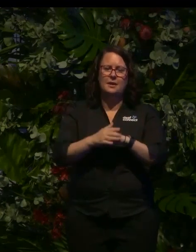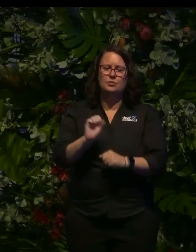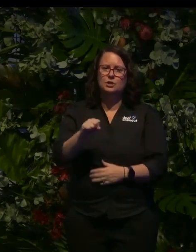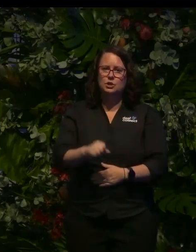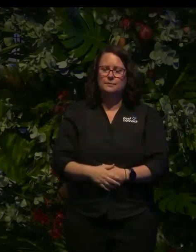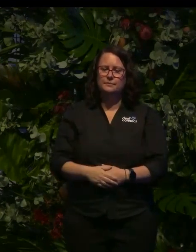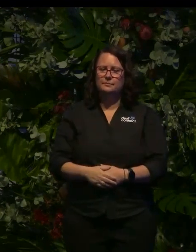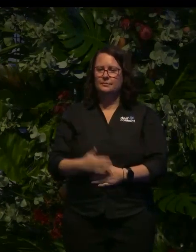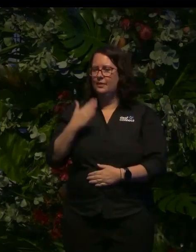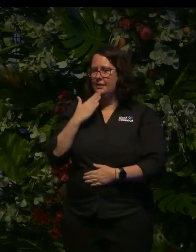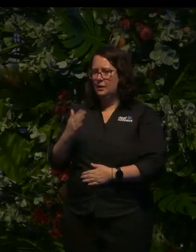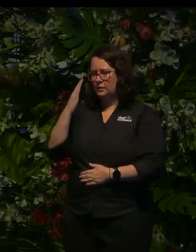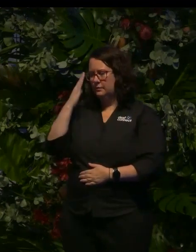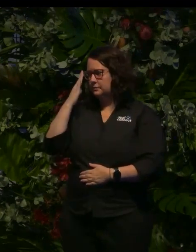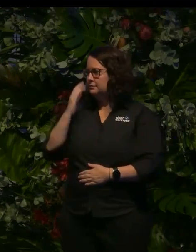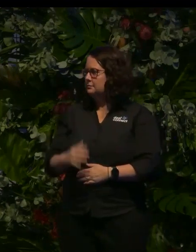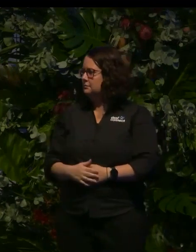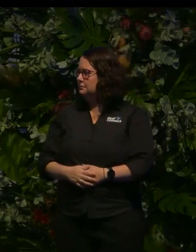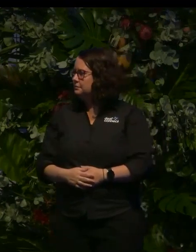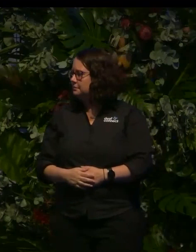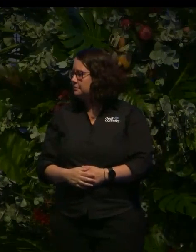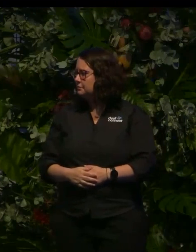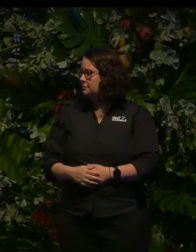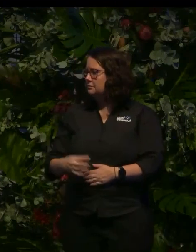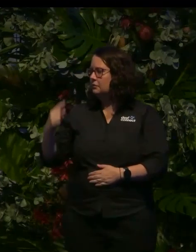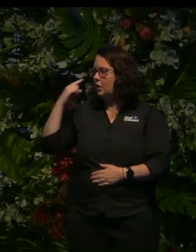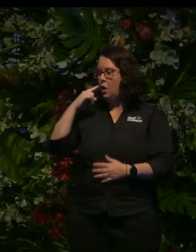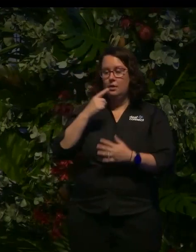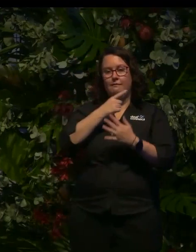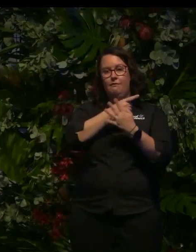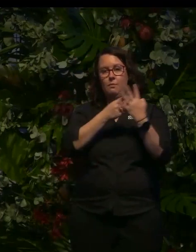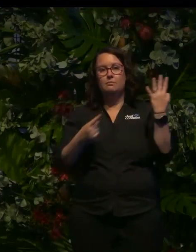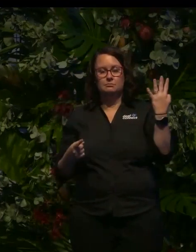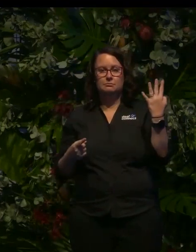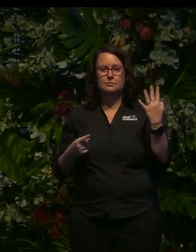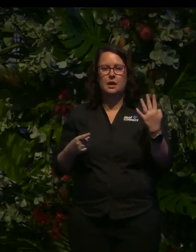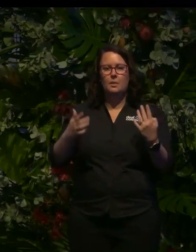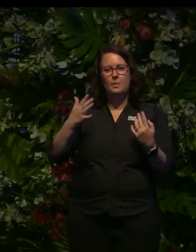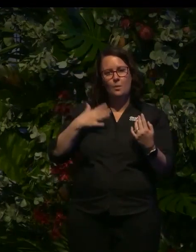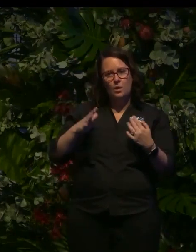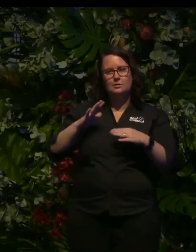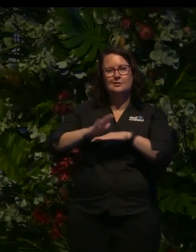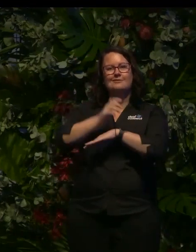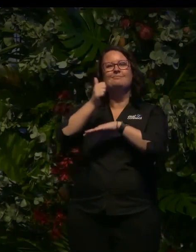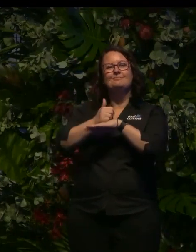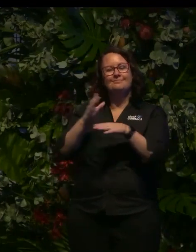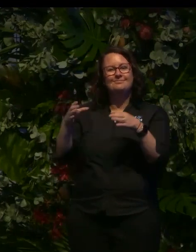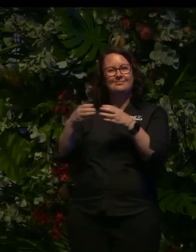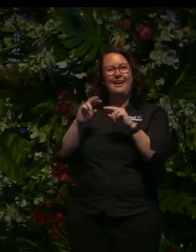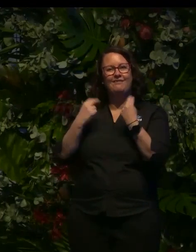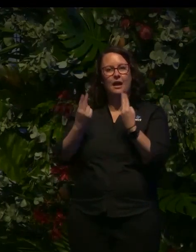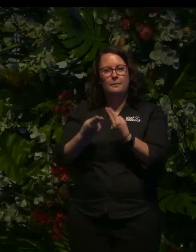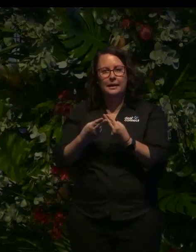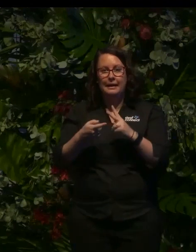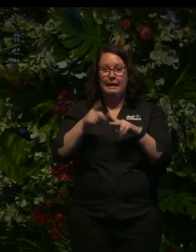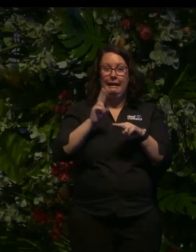Thank you, Matcha. And you'll hear, you've heard from everybody, the desire to form and found families despite